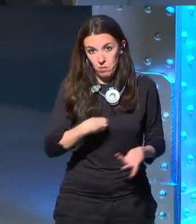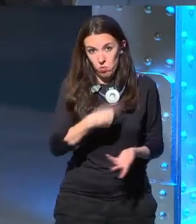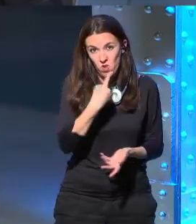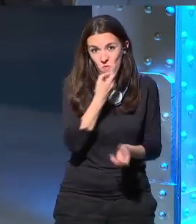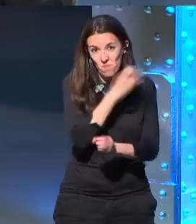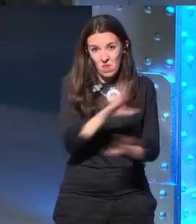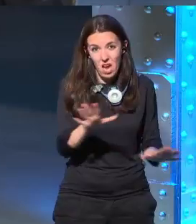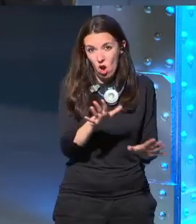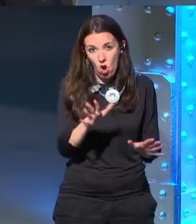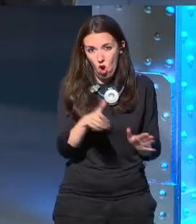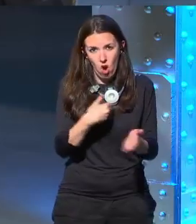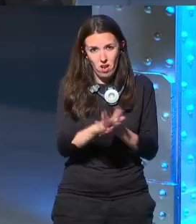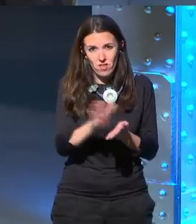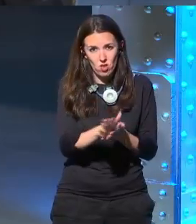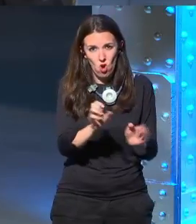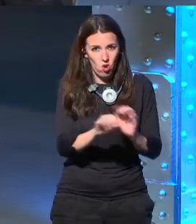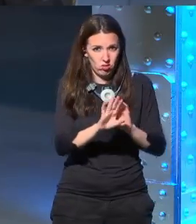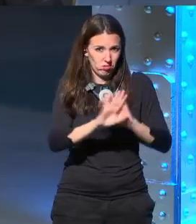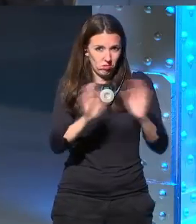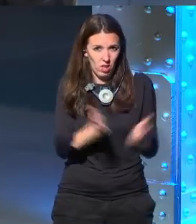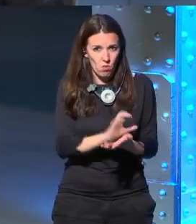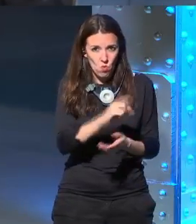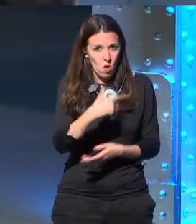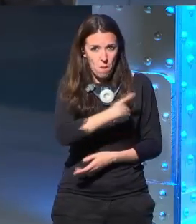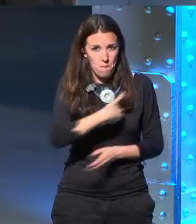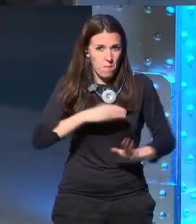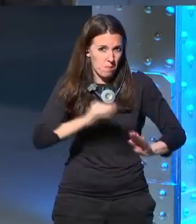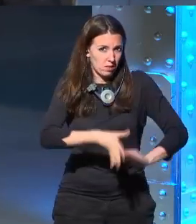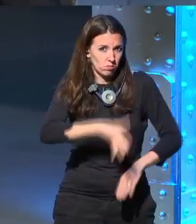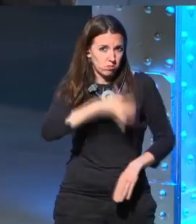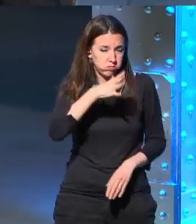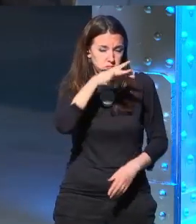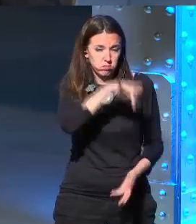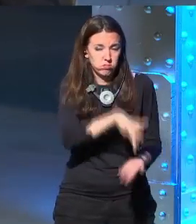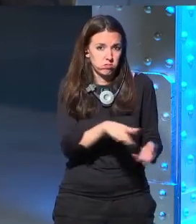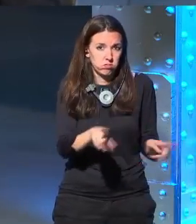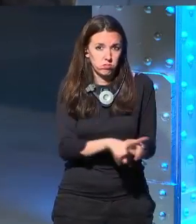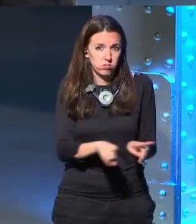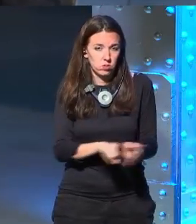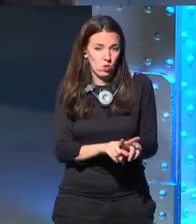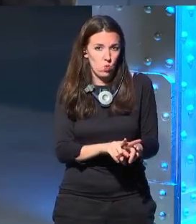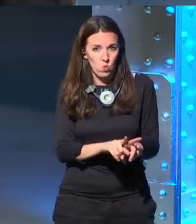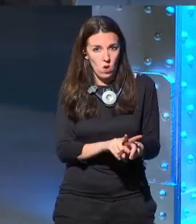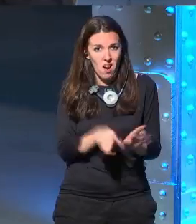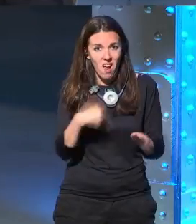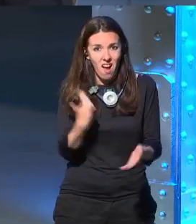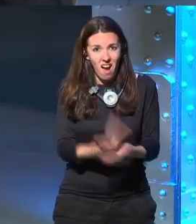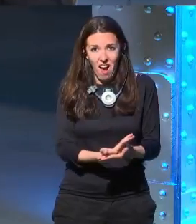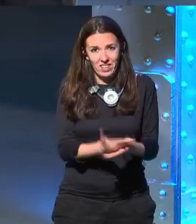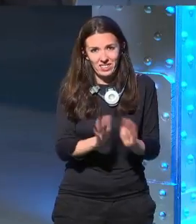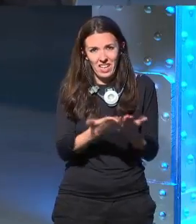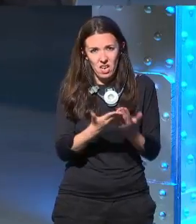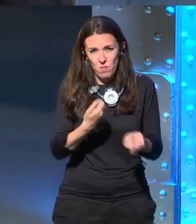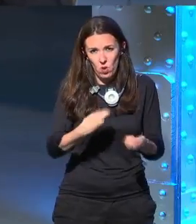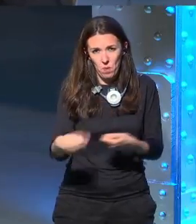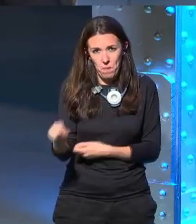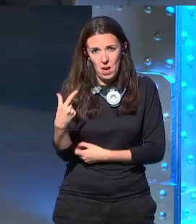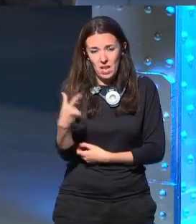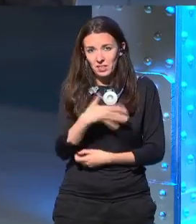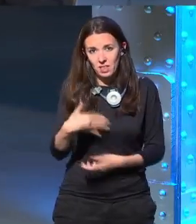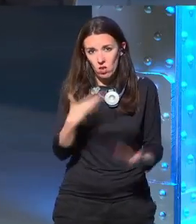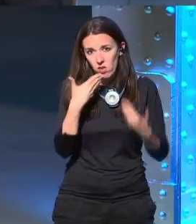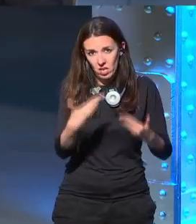has wonderful paper that recreates it. They have made it a bestseller here in Spain. But I want to thank my